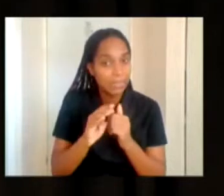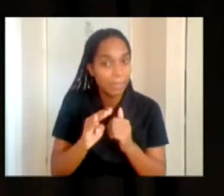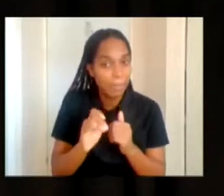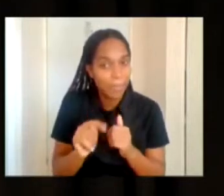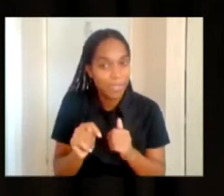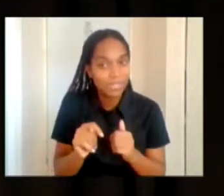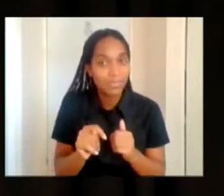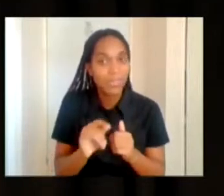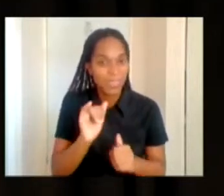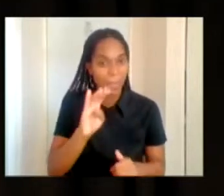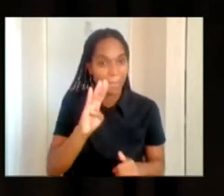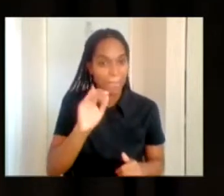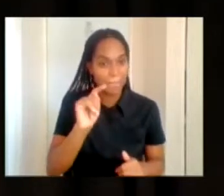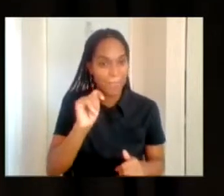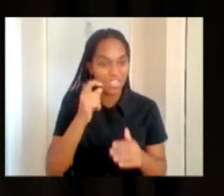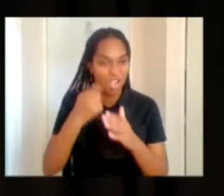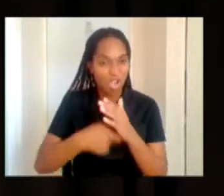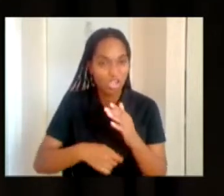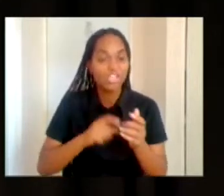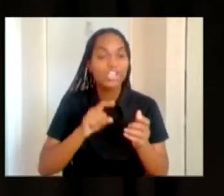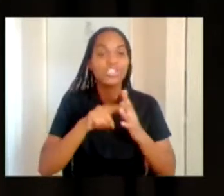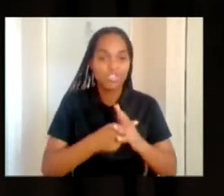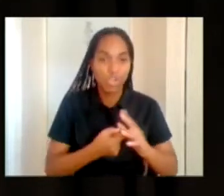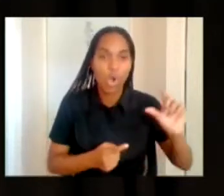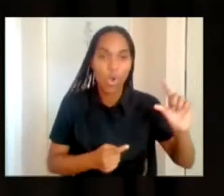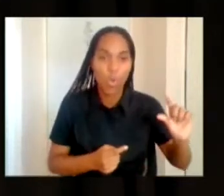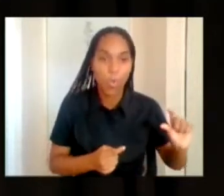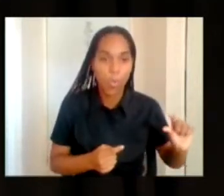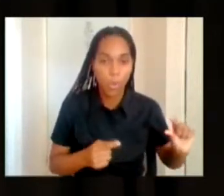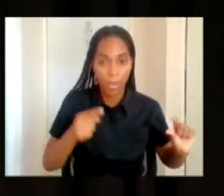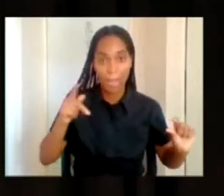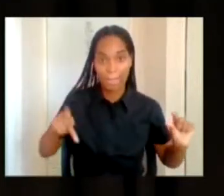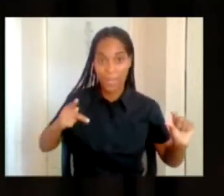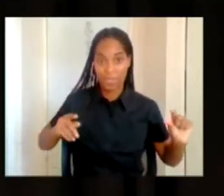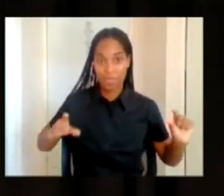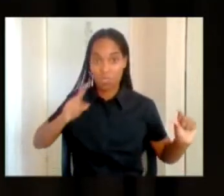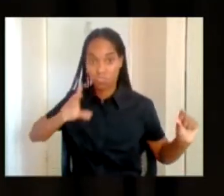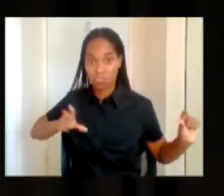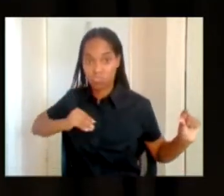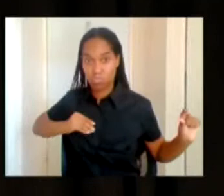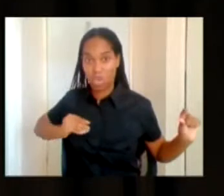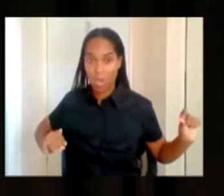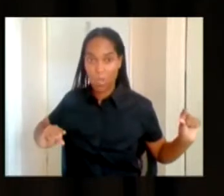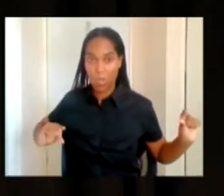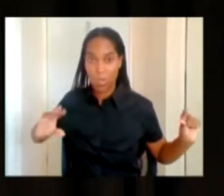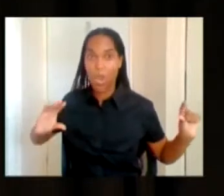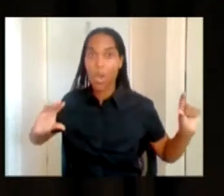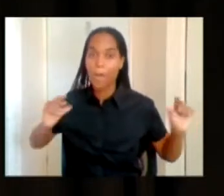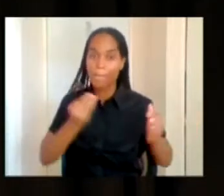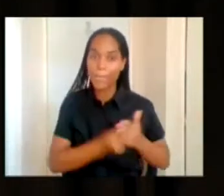bit cost starts to go down as the number of receivers is taking advantage of it.